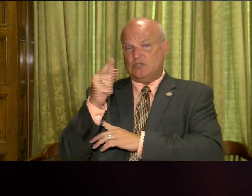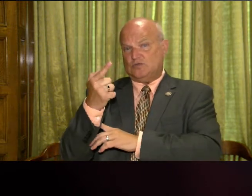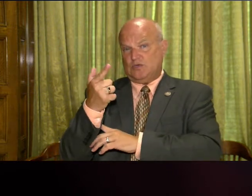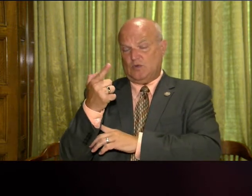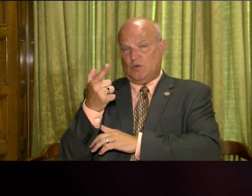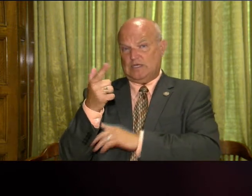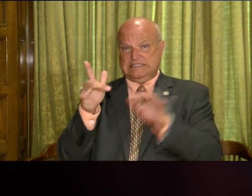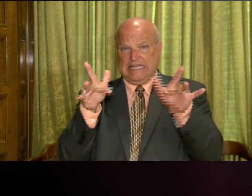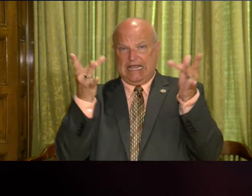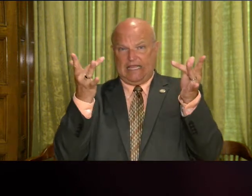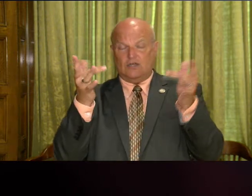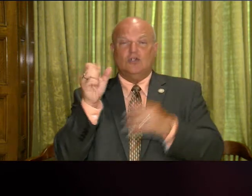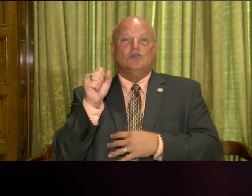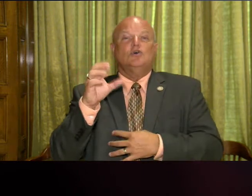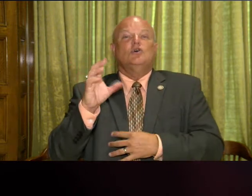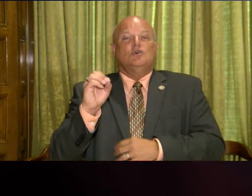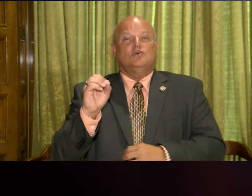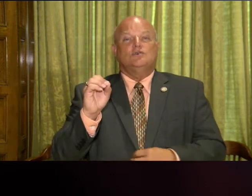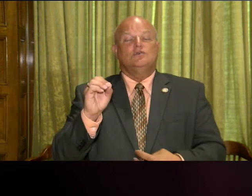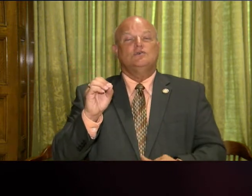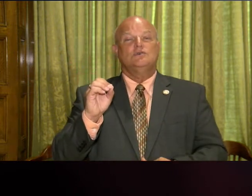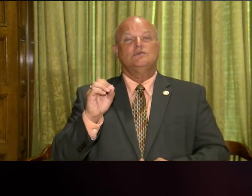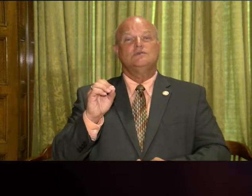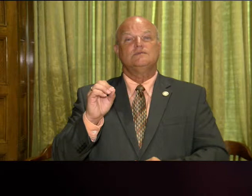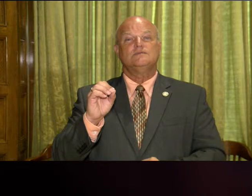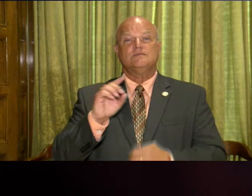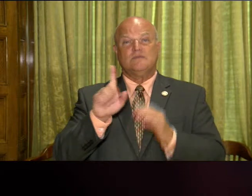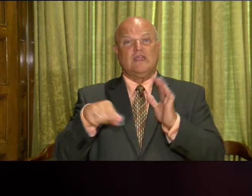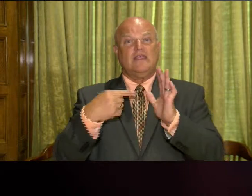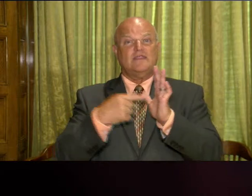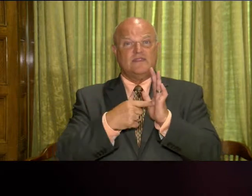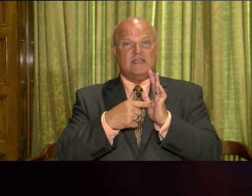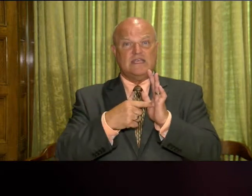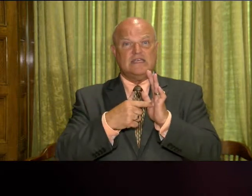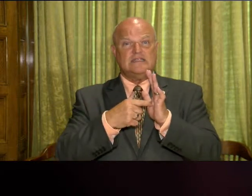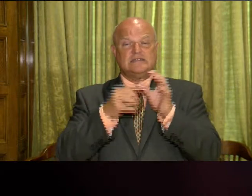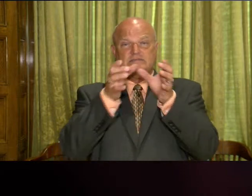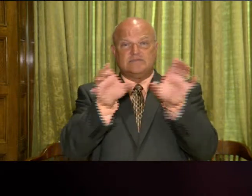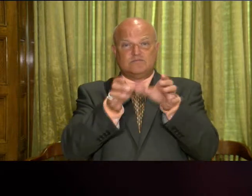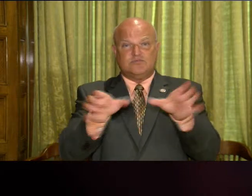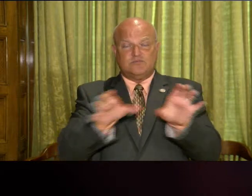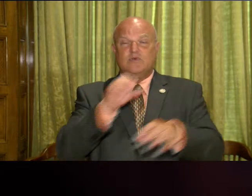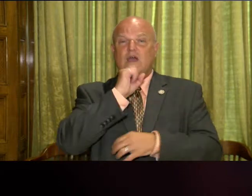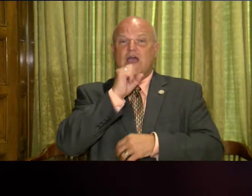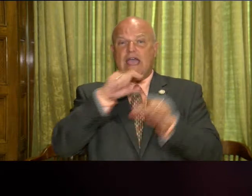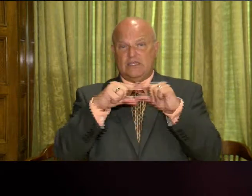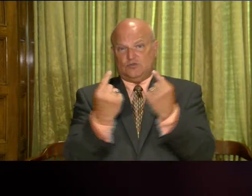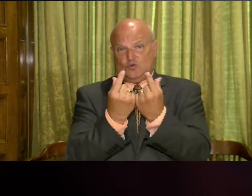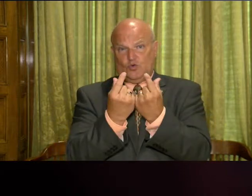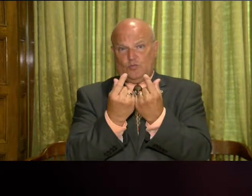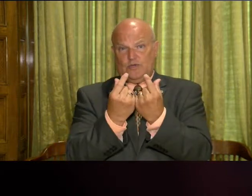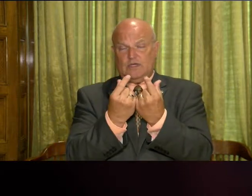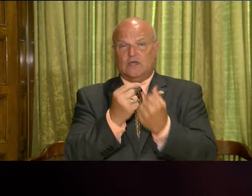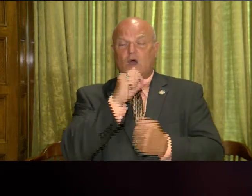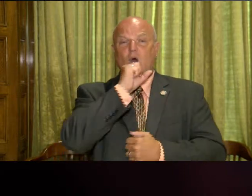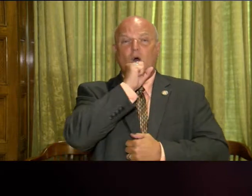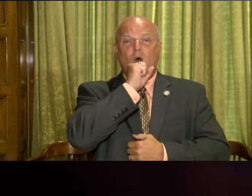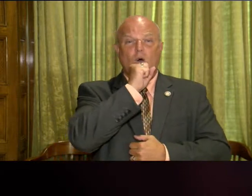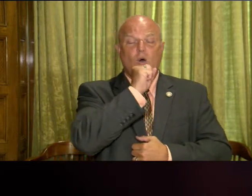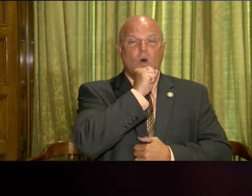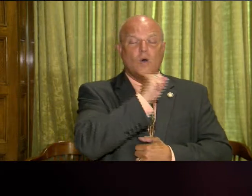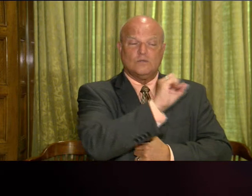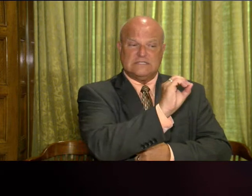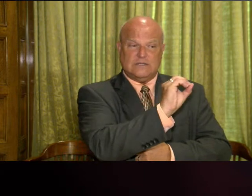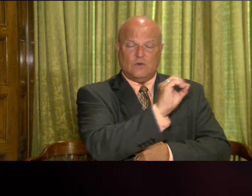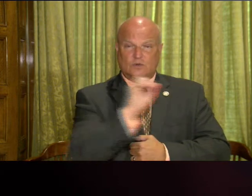in the lighter. And so this is broken down by age group. And so 0 to 17 years